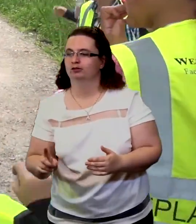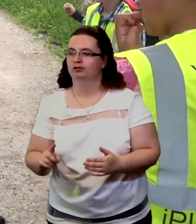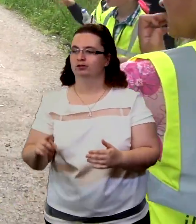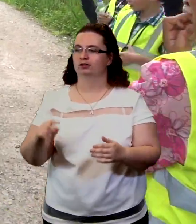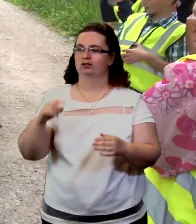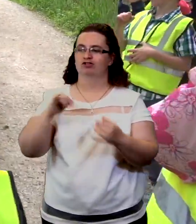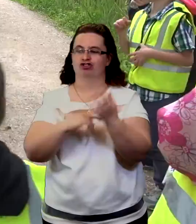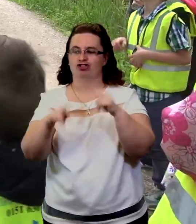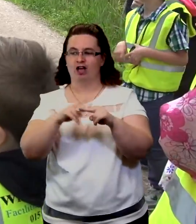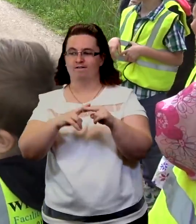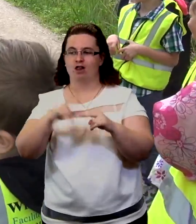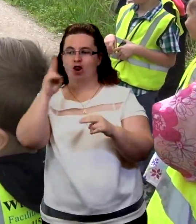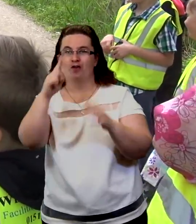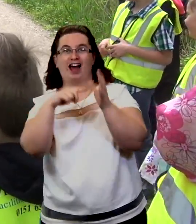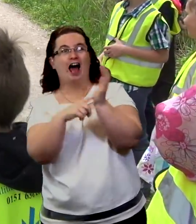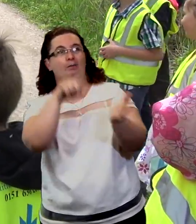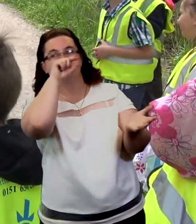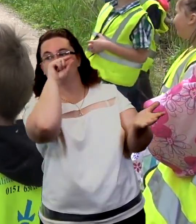3. Cheers!